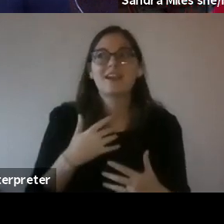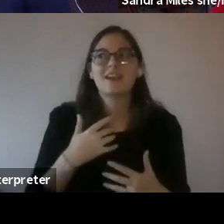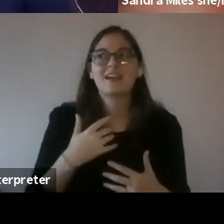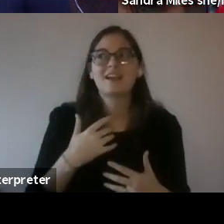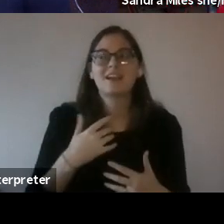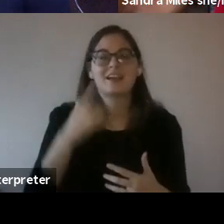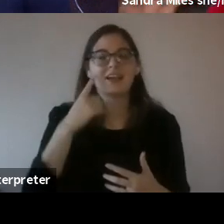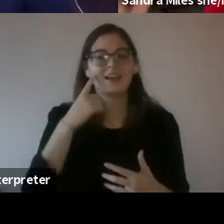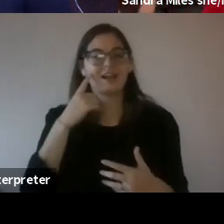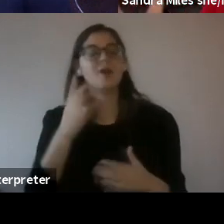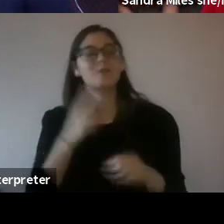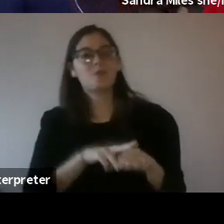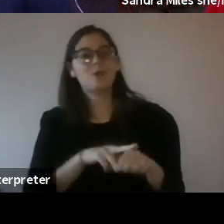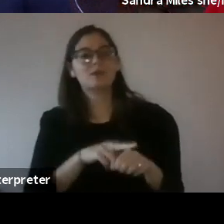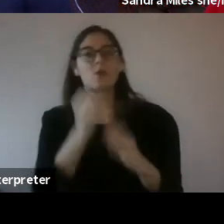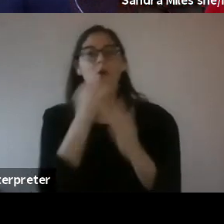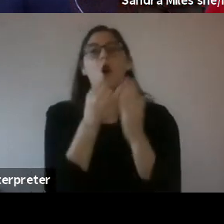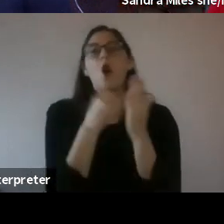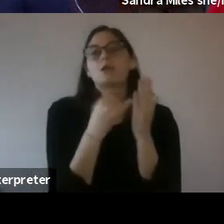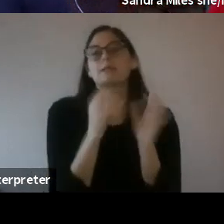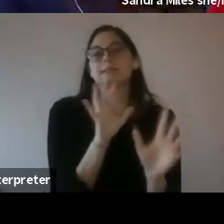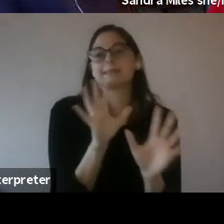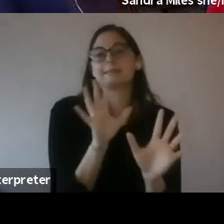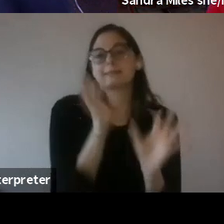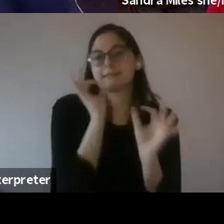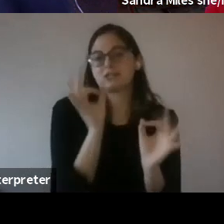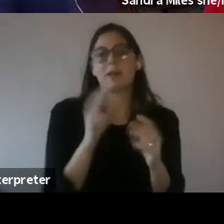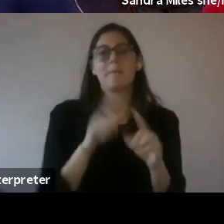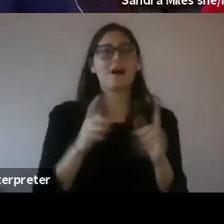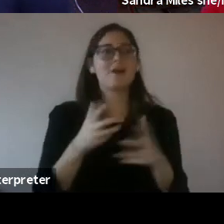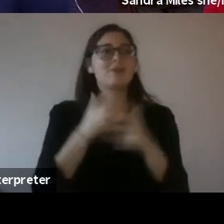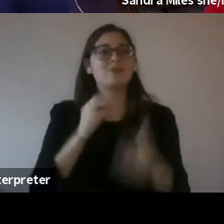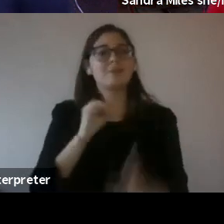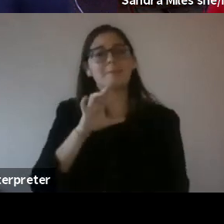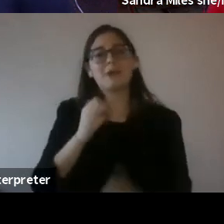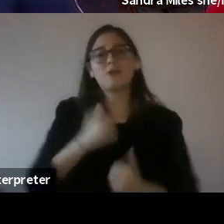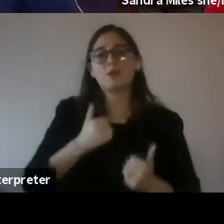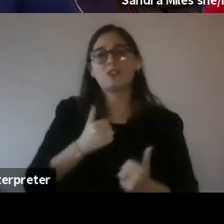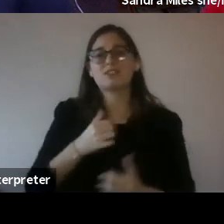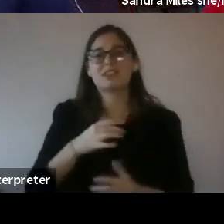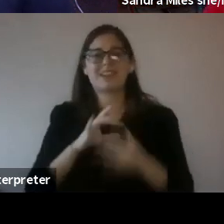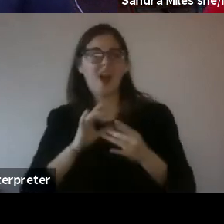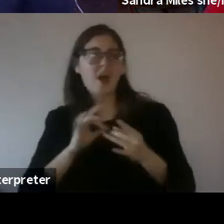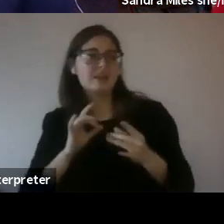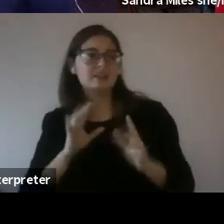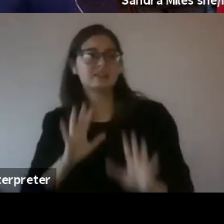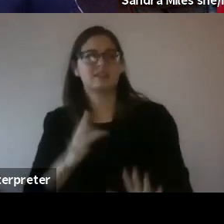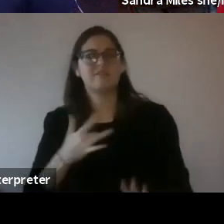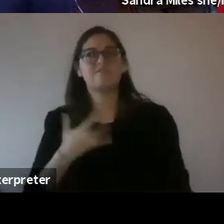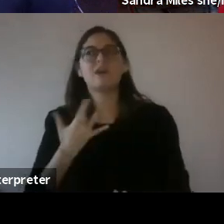course there was, you know, artistic license, right? But a lot of the microaggressions and the cringy comments and the stuff, it just felt